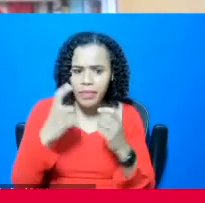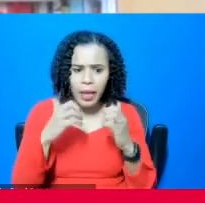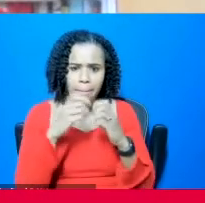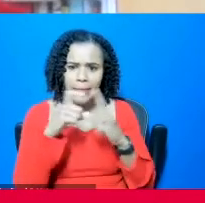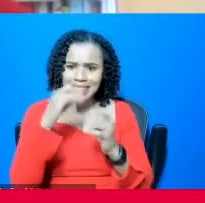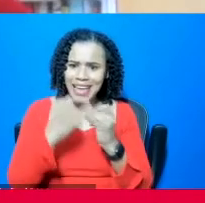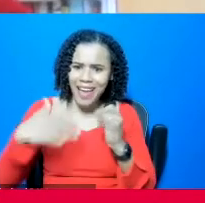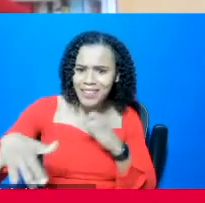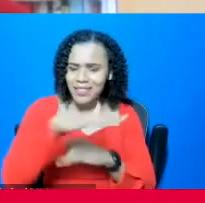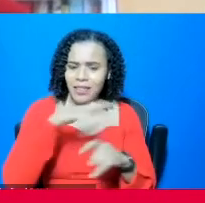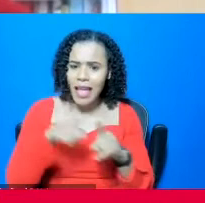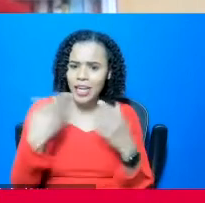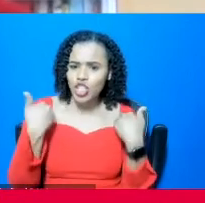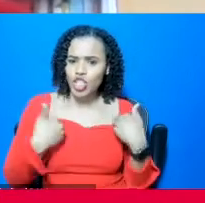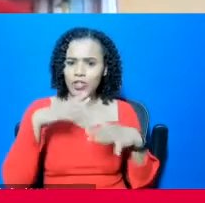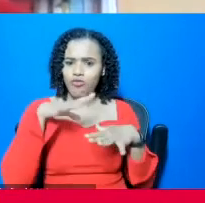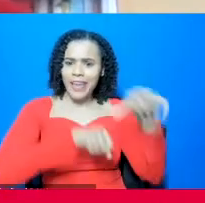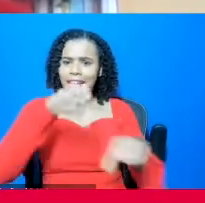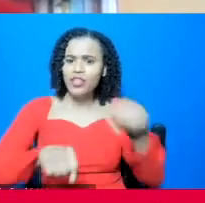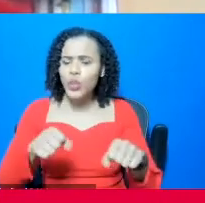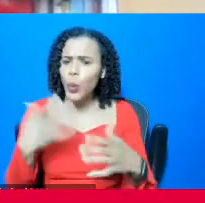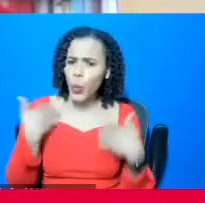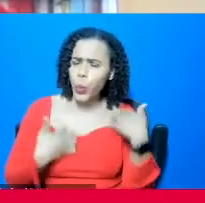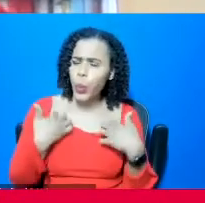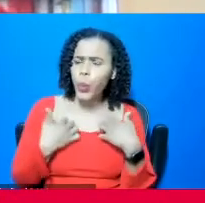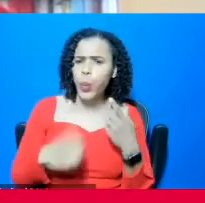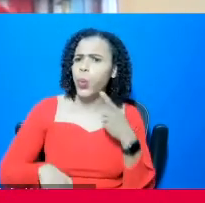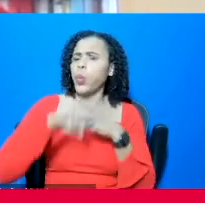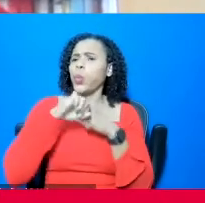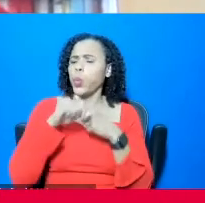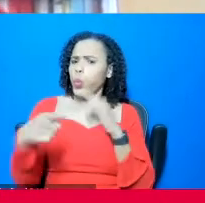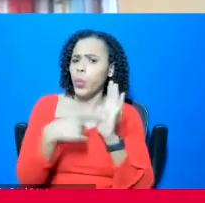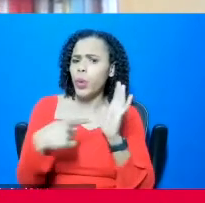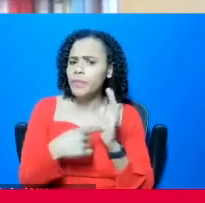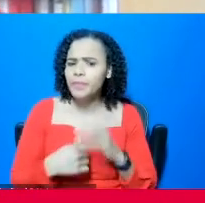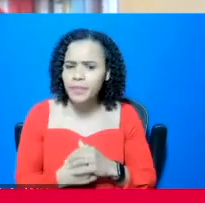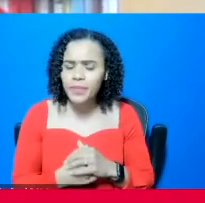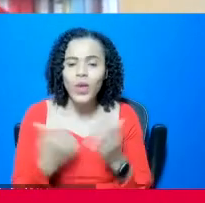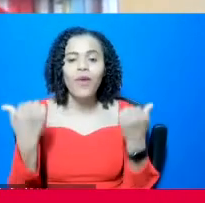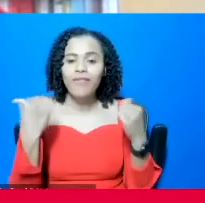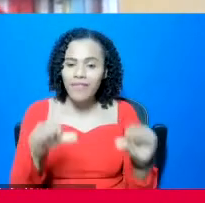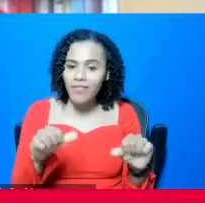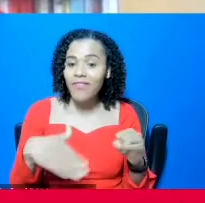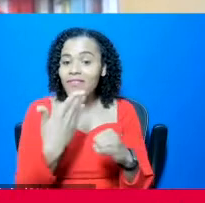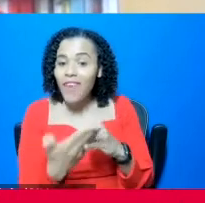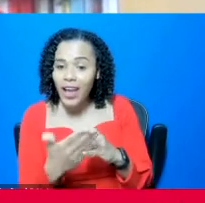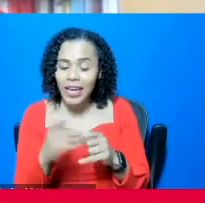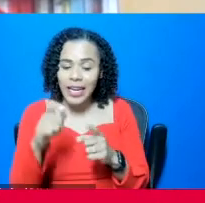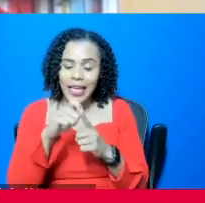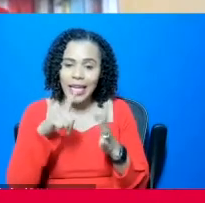and gentrification, was, yeah, really, really interesting and really pertinent. So finally, we'll hear from